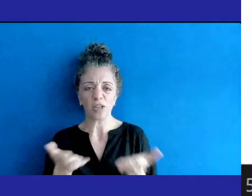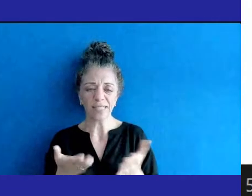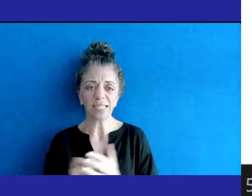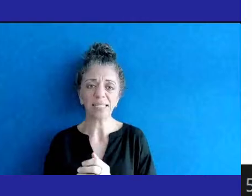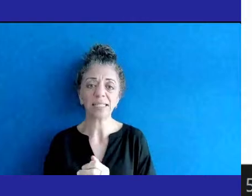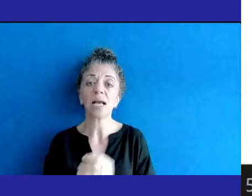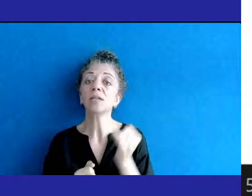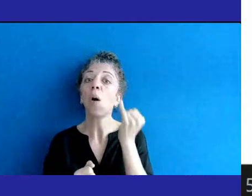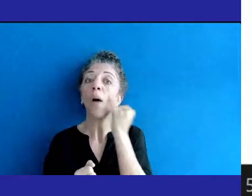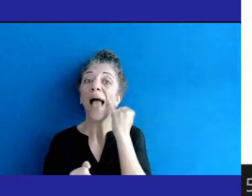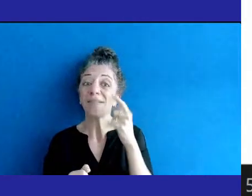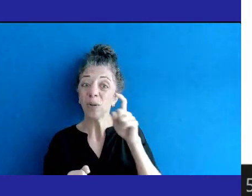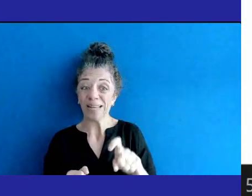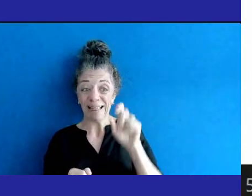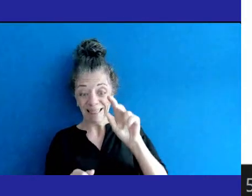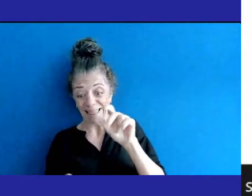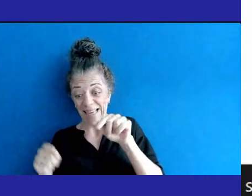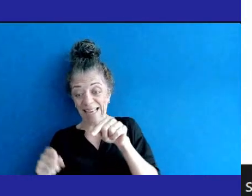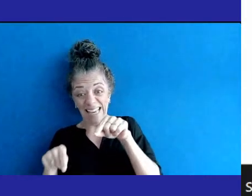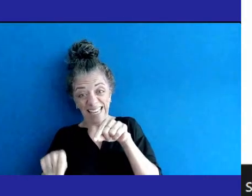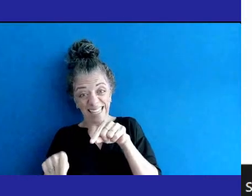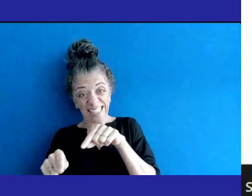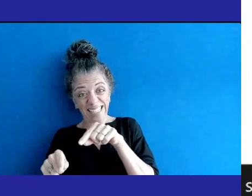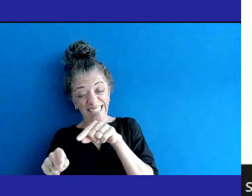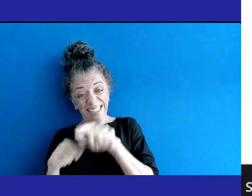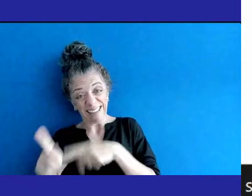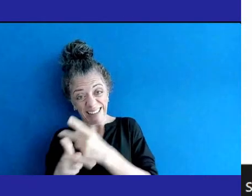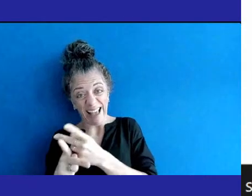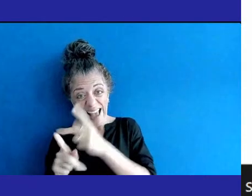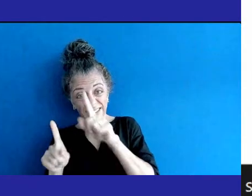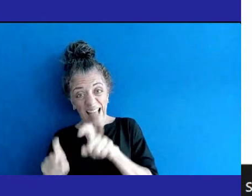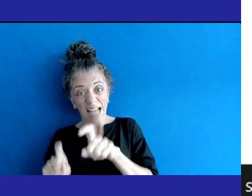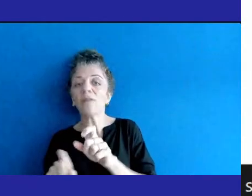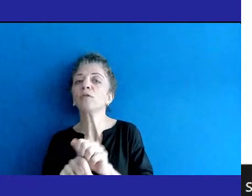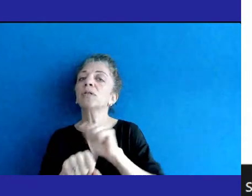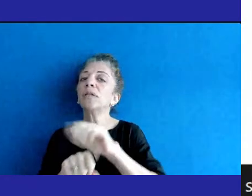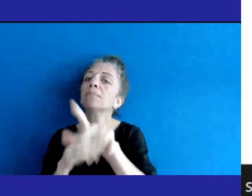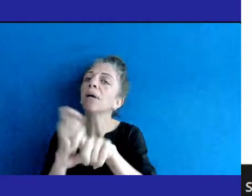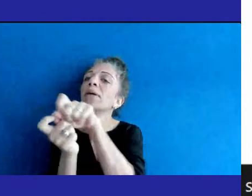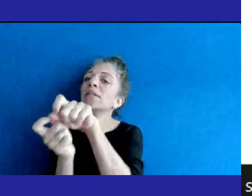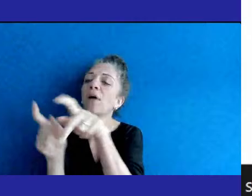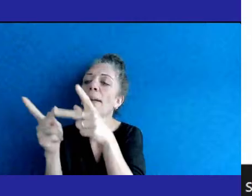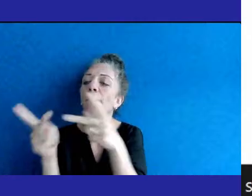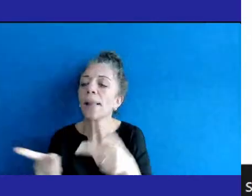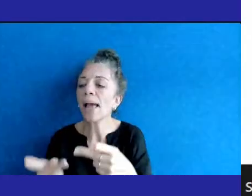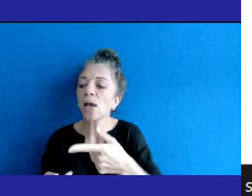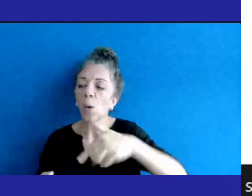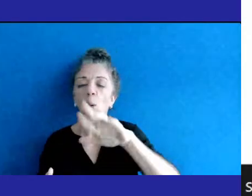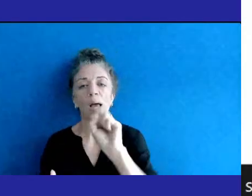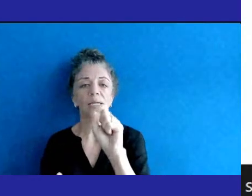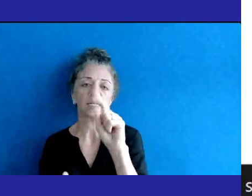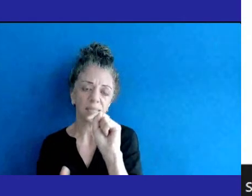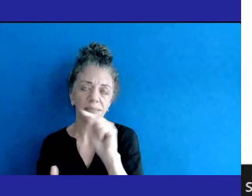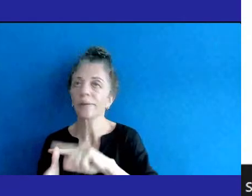test, we want you to send it to Quest, right? And that's or LabCorp. We have to make that decision, right?